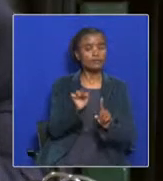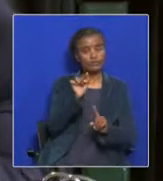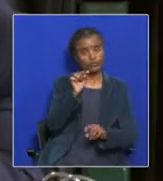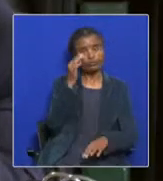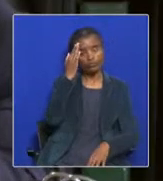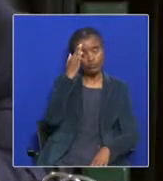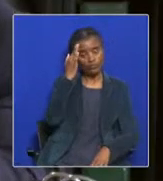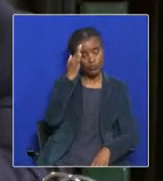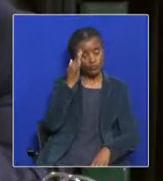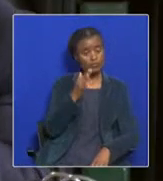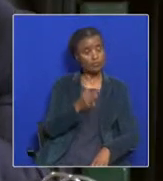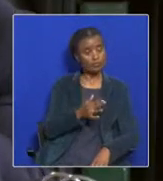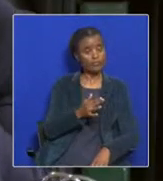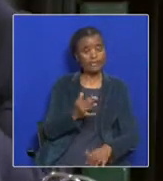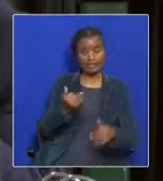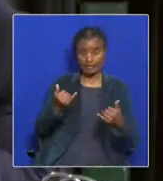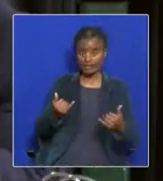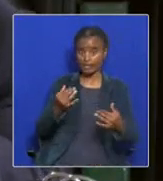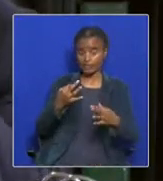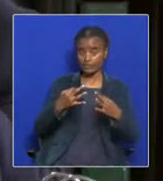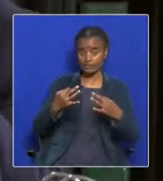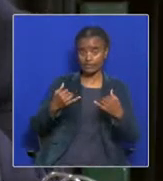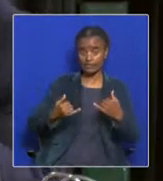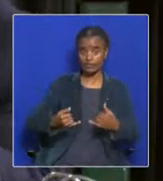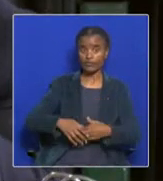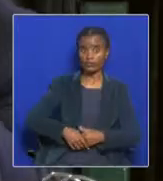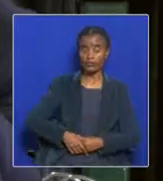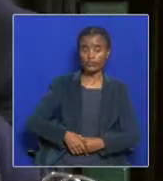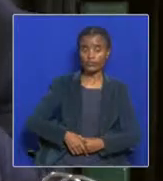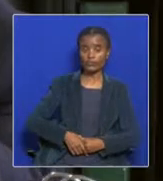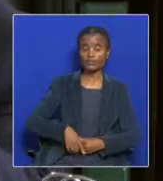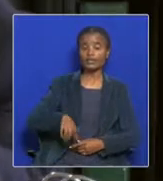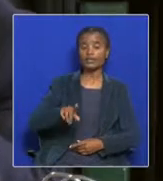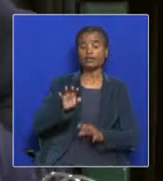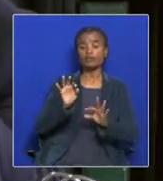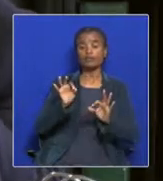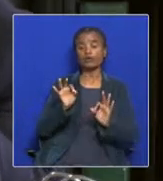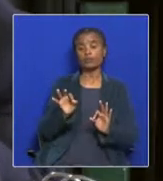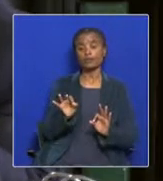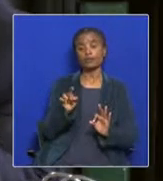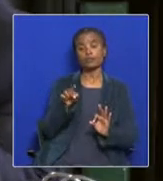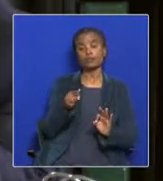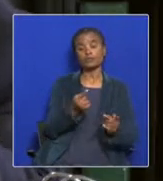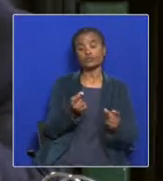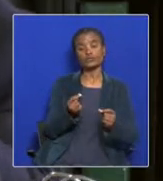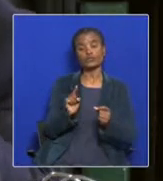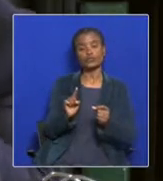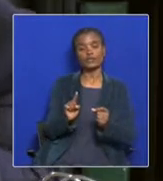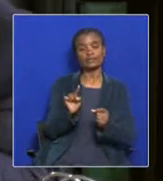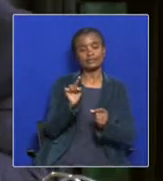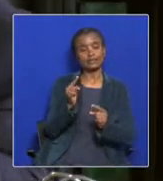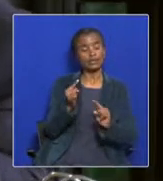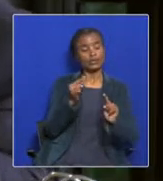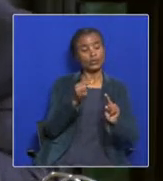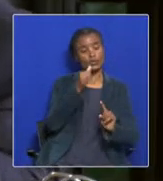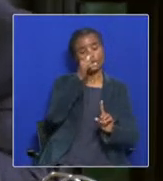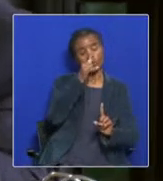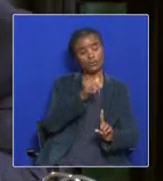say now, that the proper thing to do is to go to a crime scene like